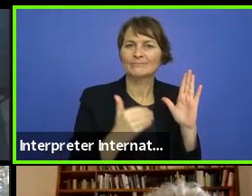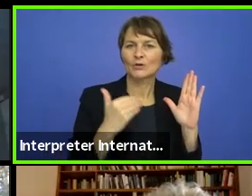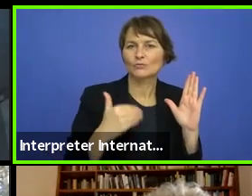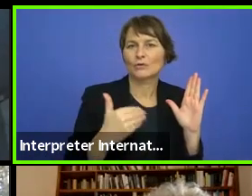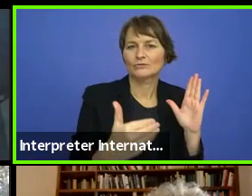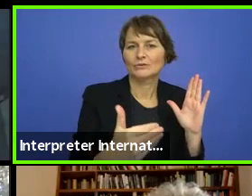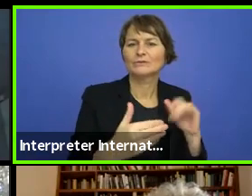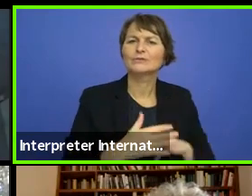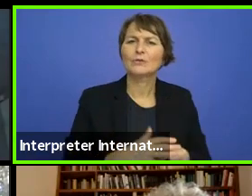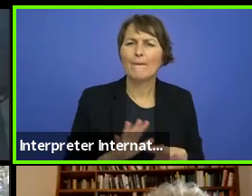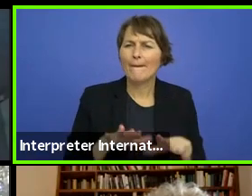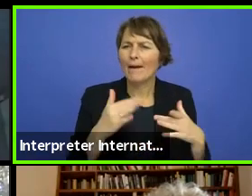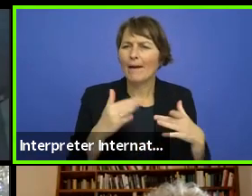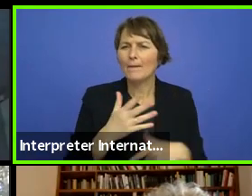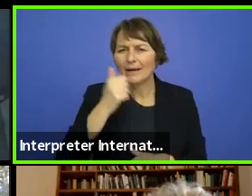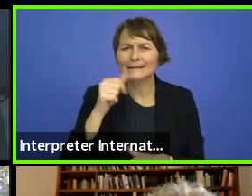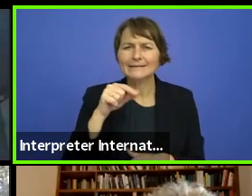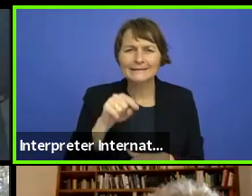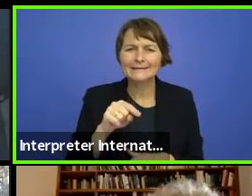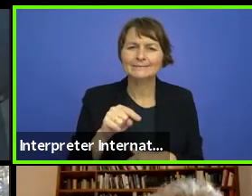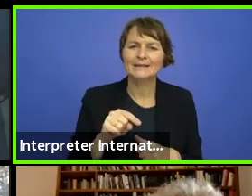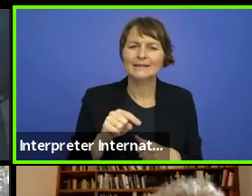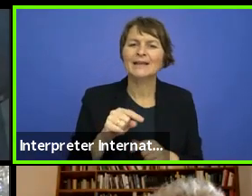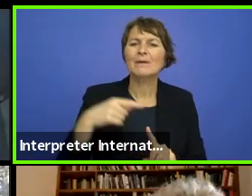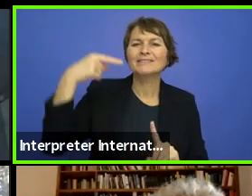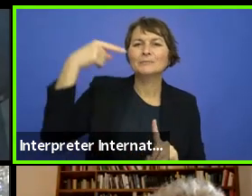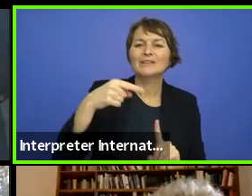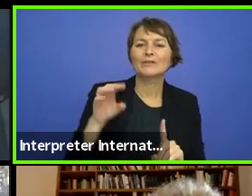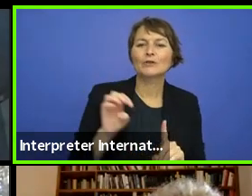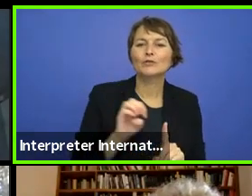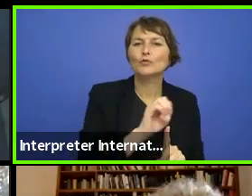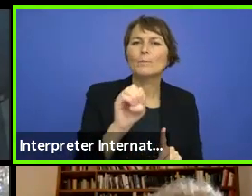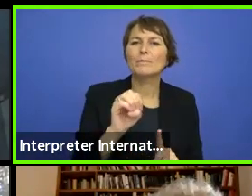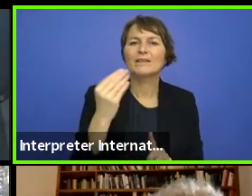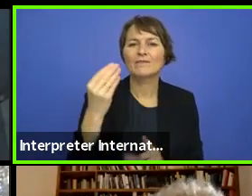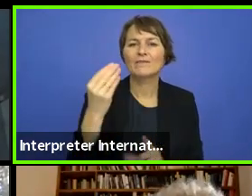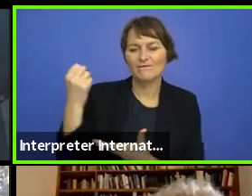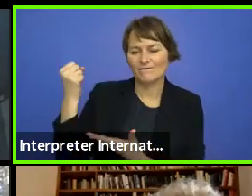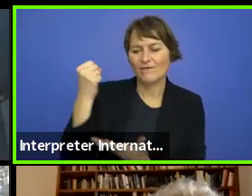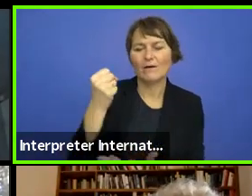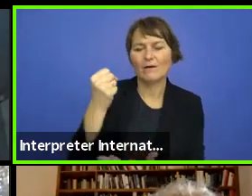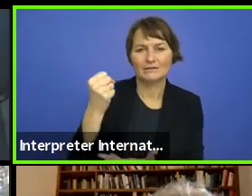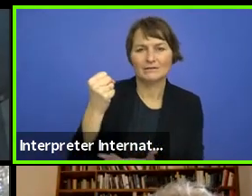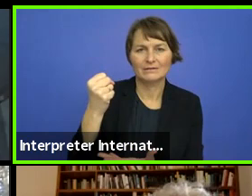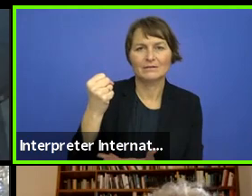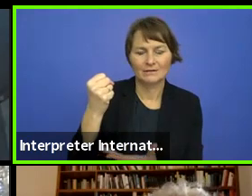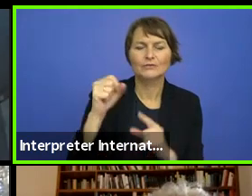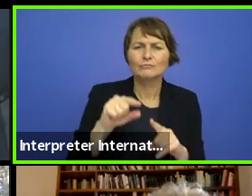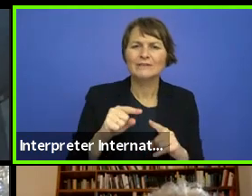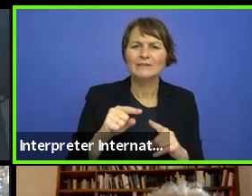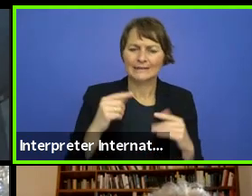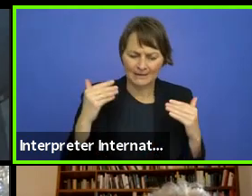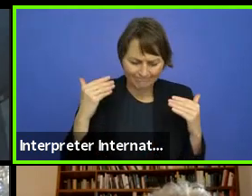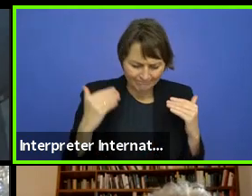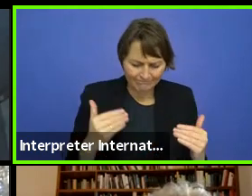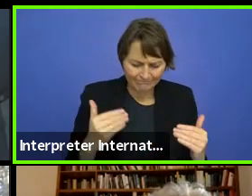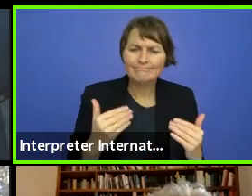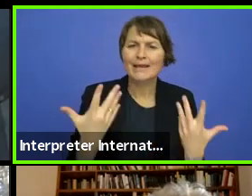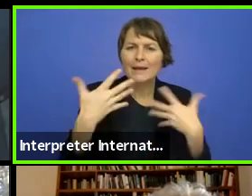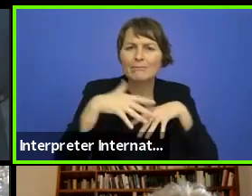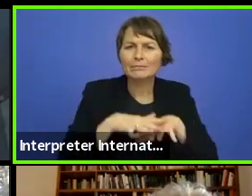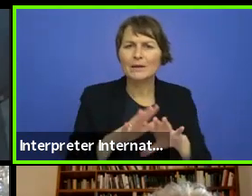addressed to the need for a specific European funding for this kind of structural implementation, because